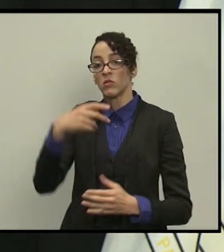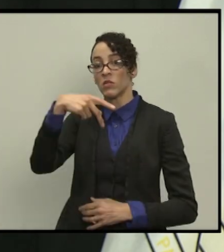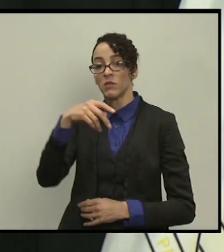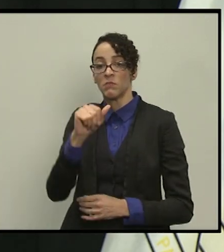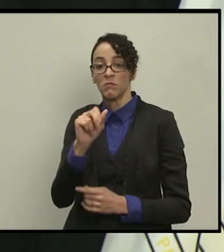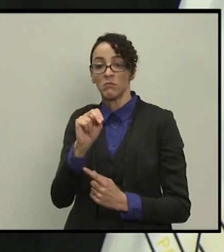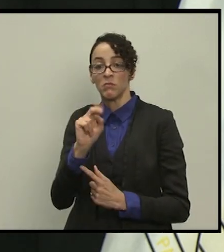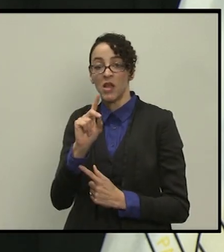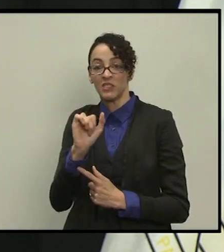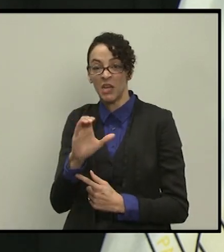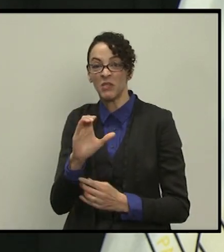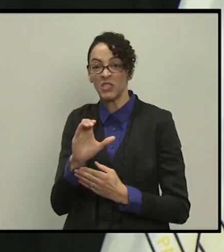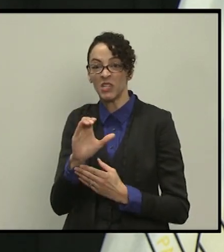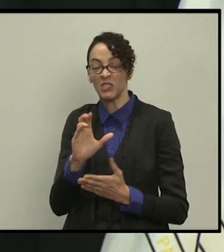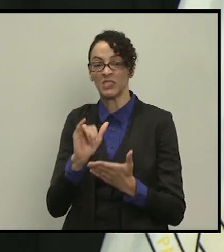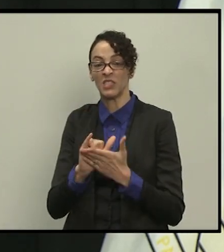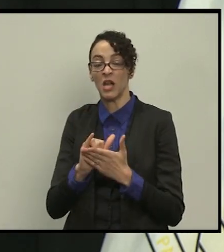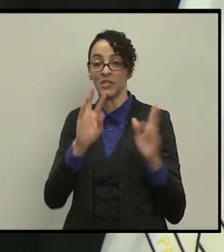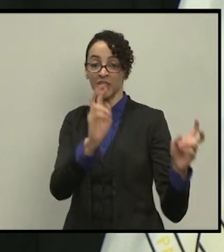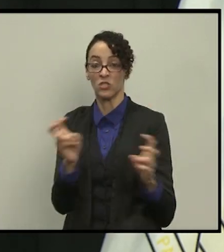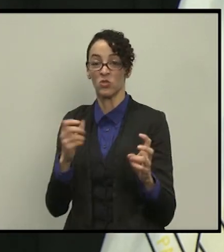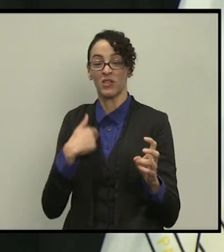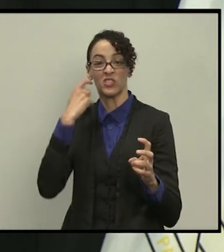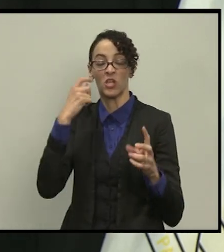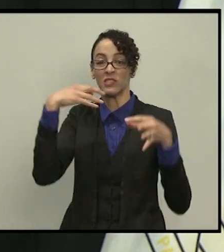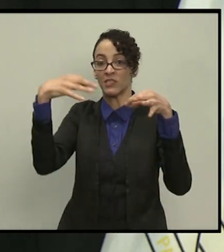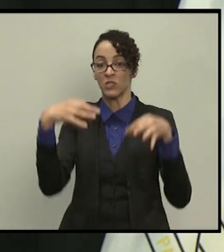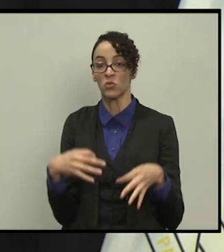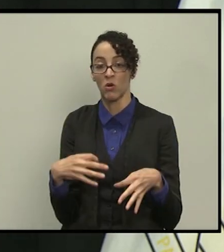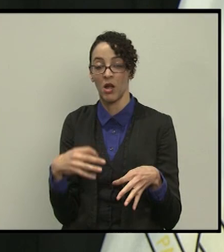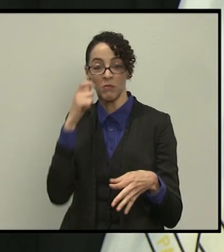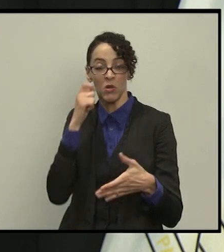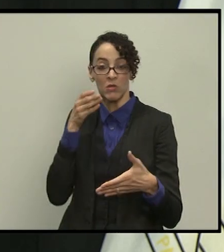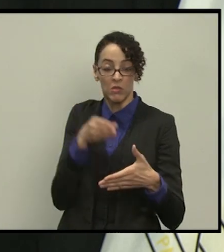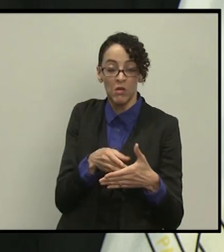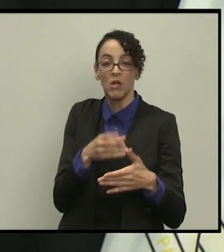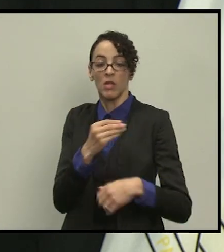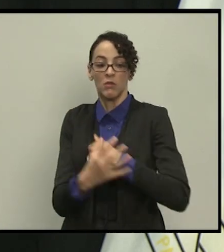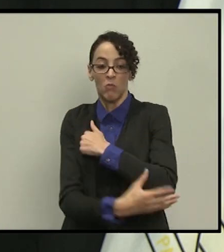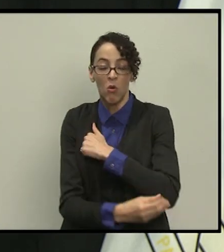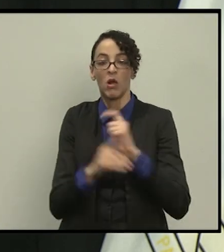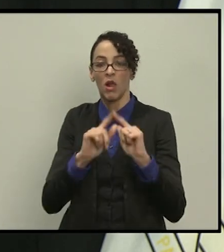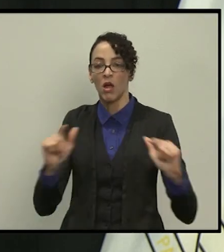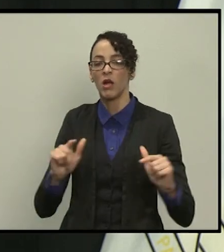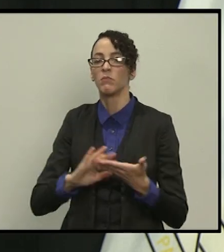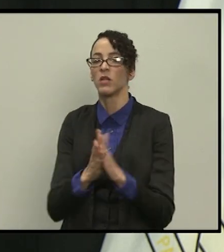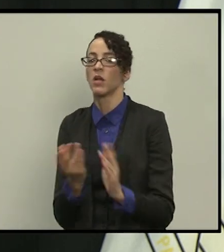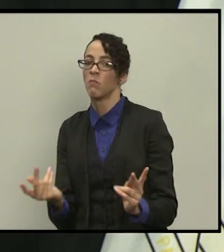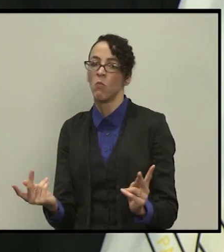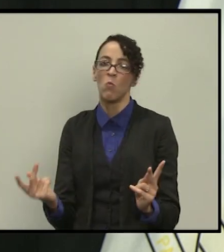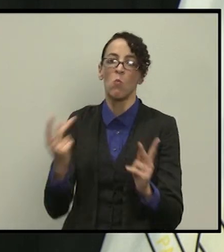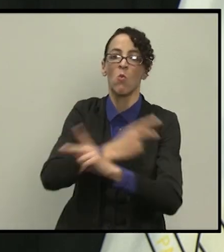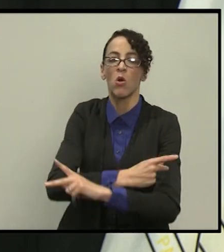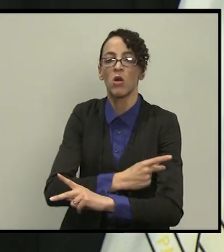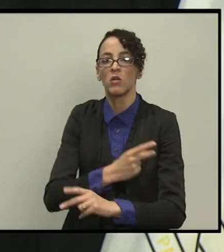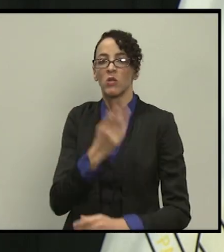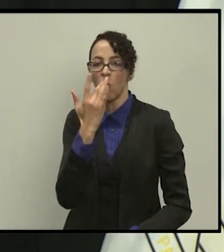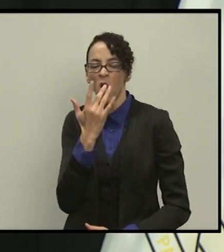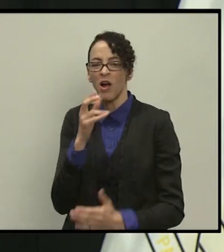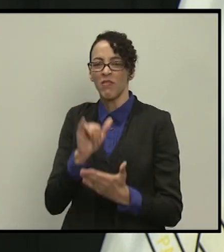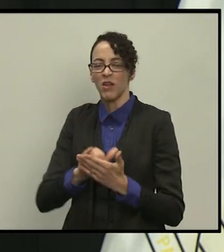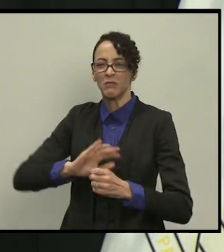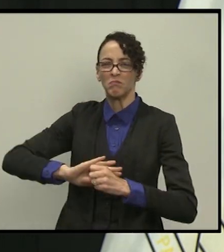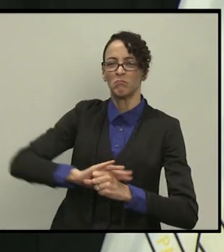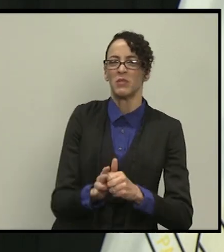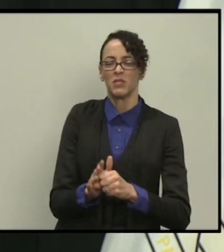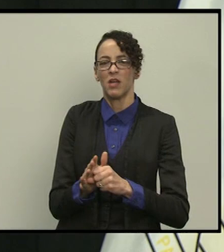heightened, they're basically made worse, they're exacerbated as a result of this pandemic. And